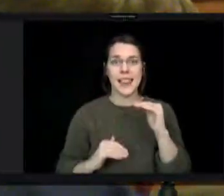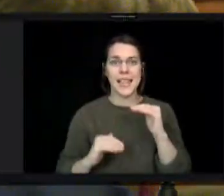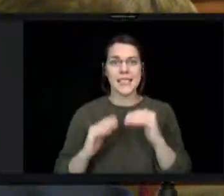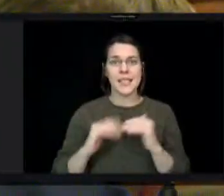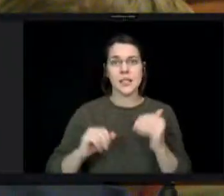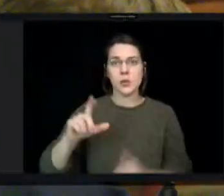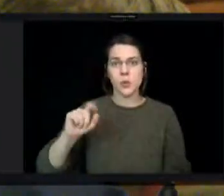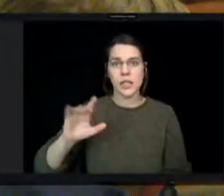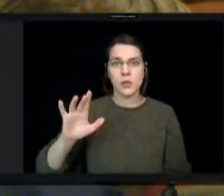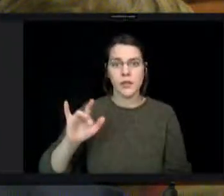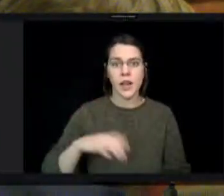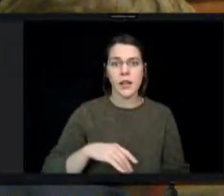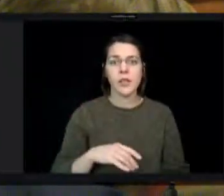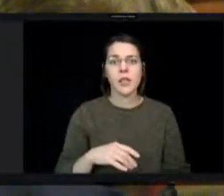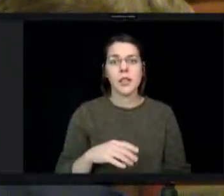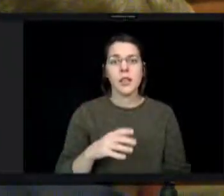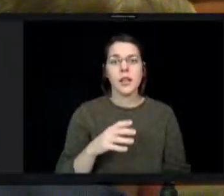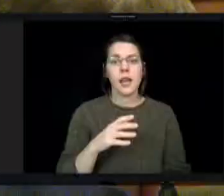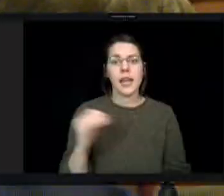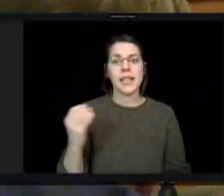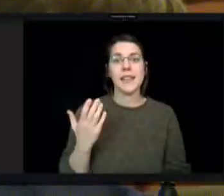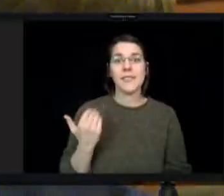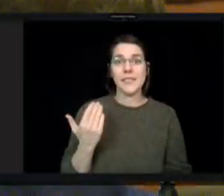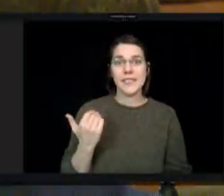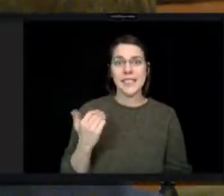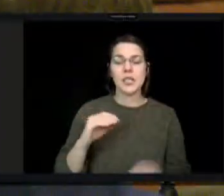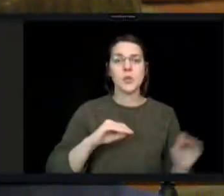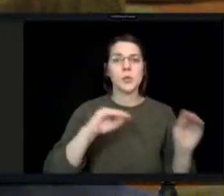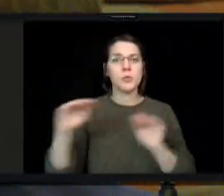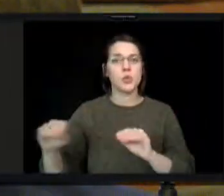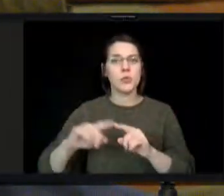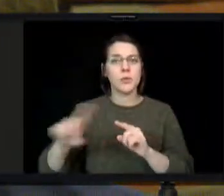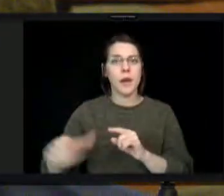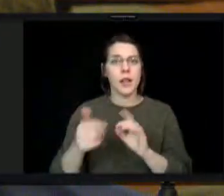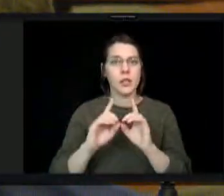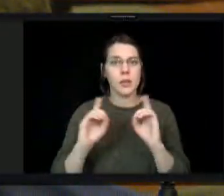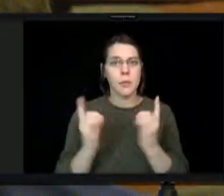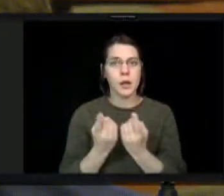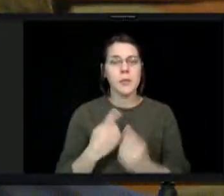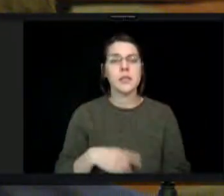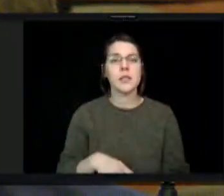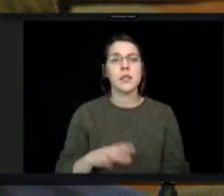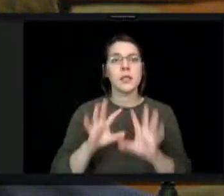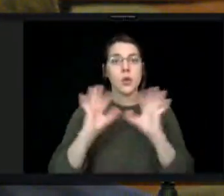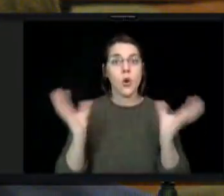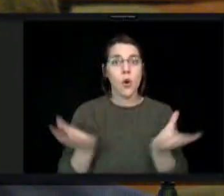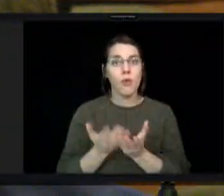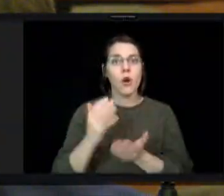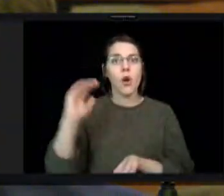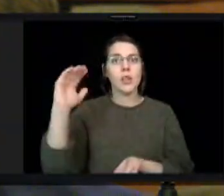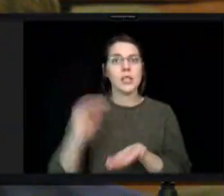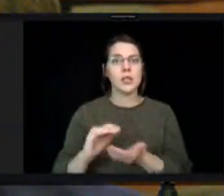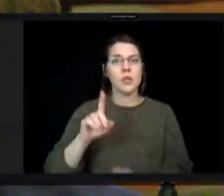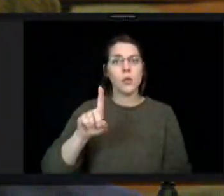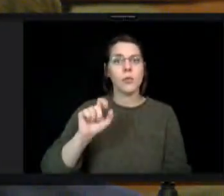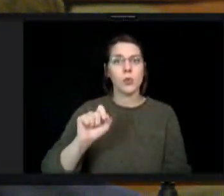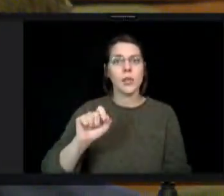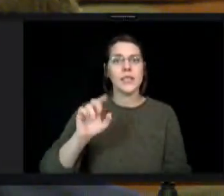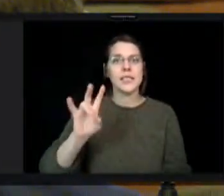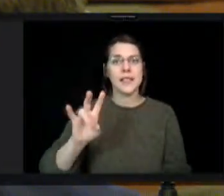of those were moved to other departments. So overall, that is a decrease of about $1.7 million.